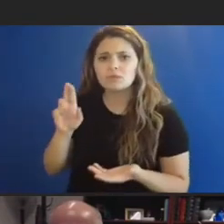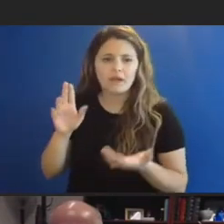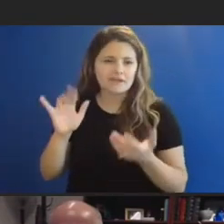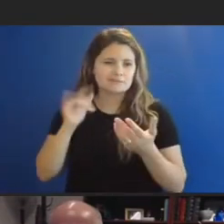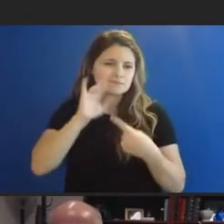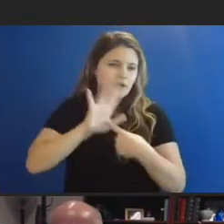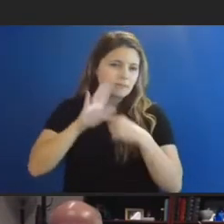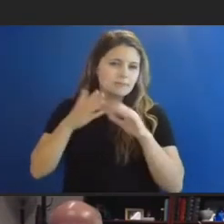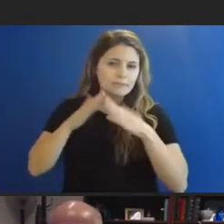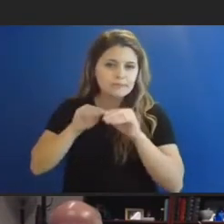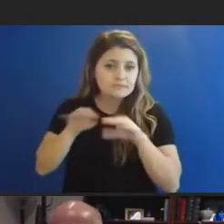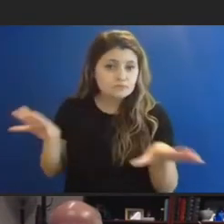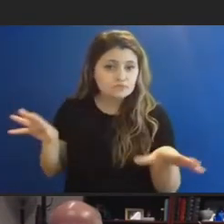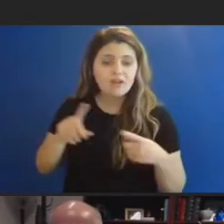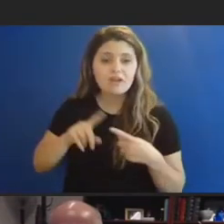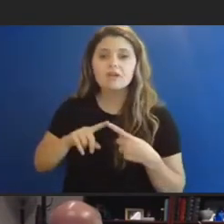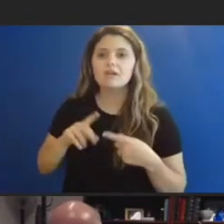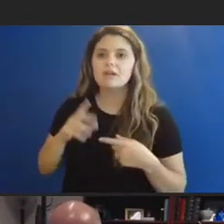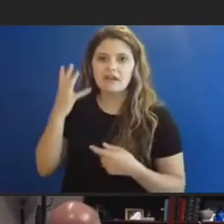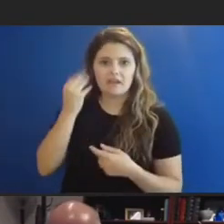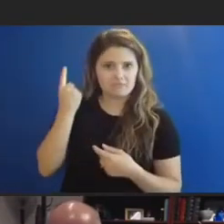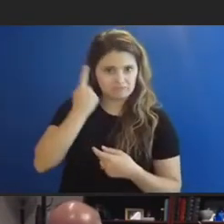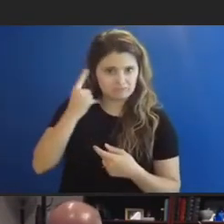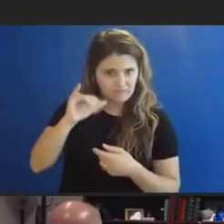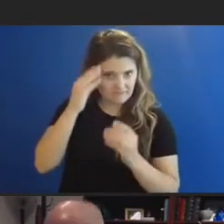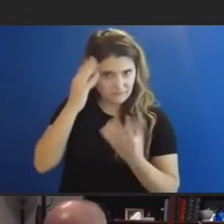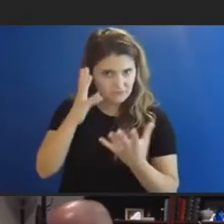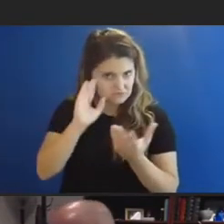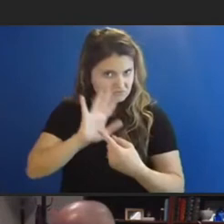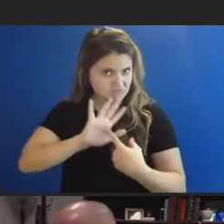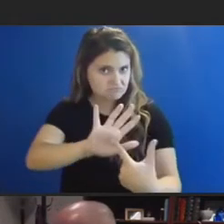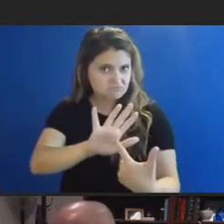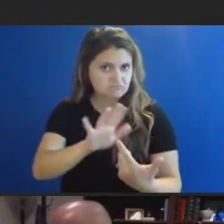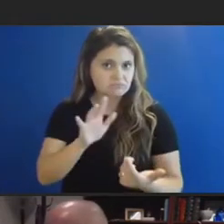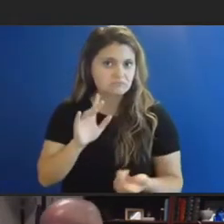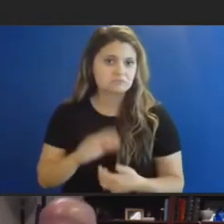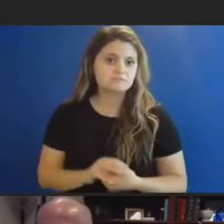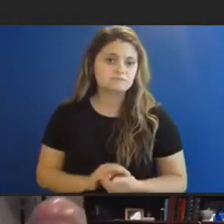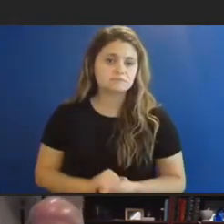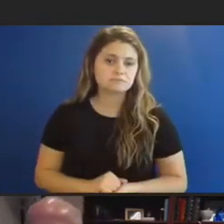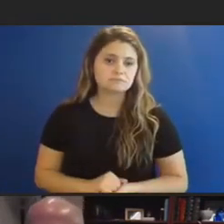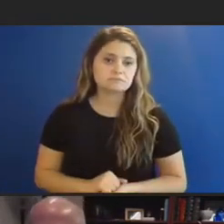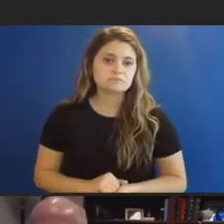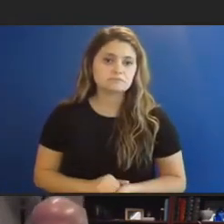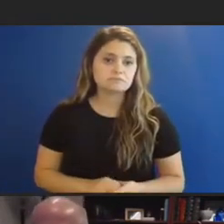spread, and will that information be made public?